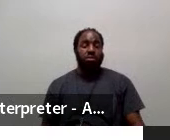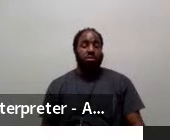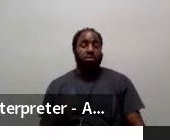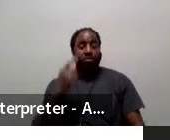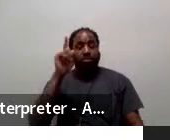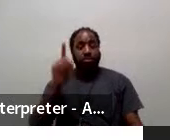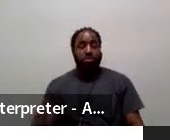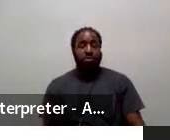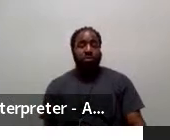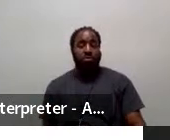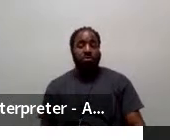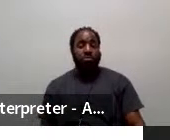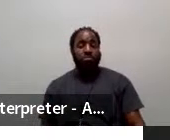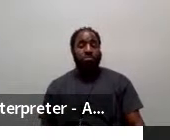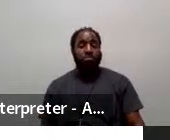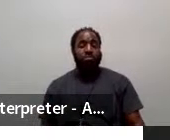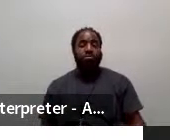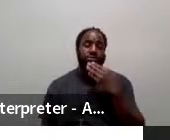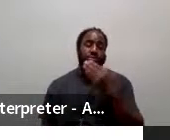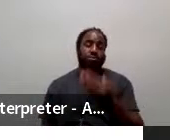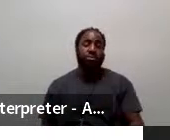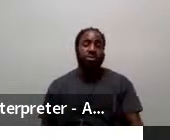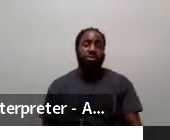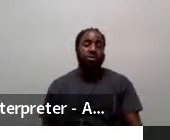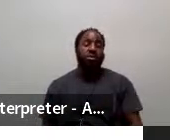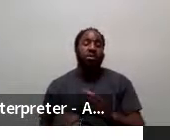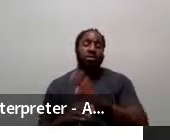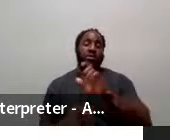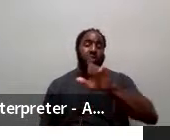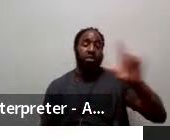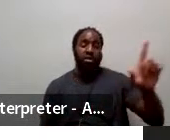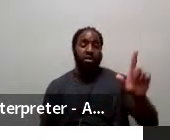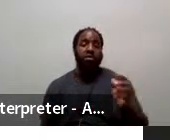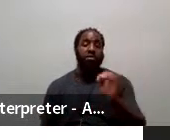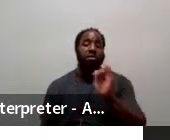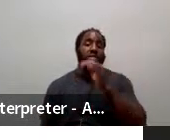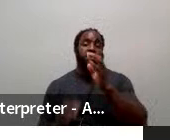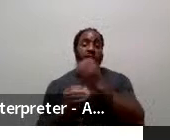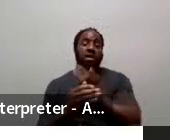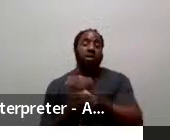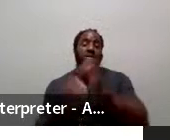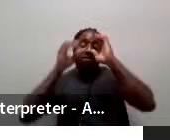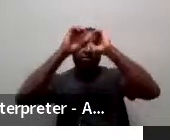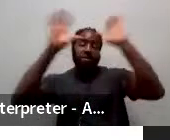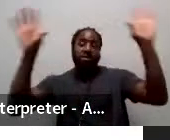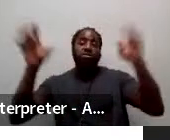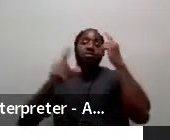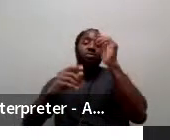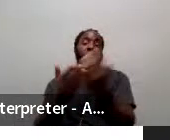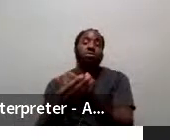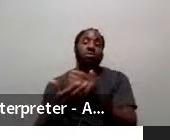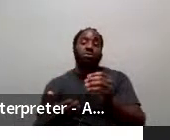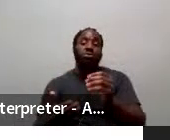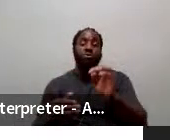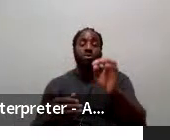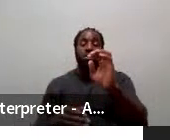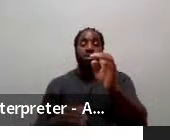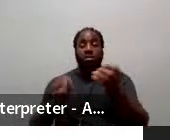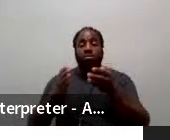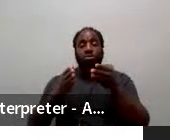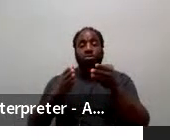thank you. So on the left is our vision for a new East Freeman Avenue